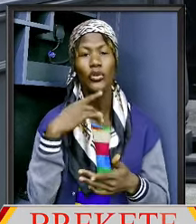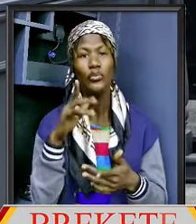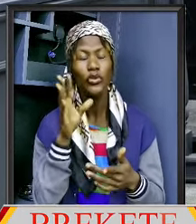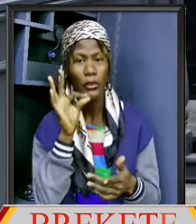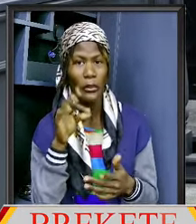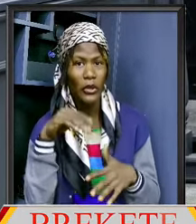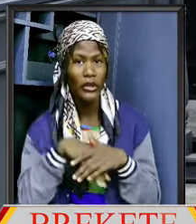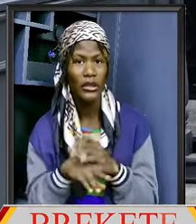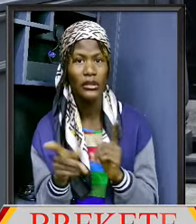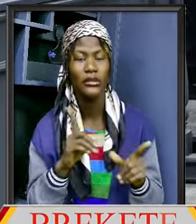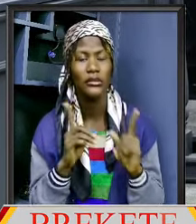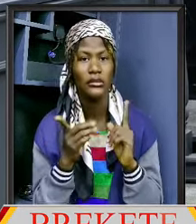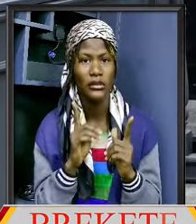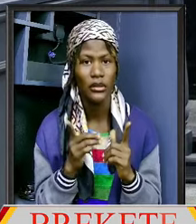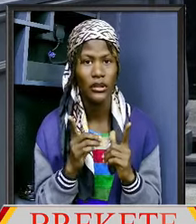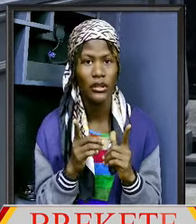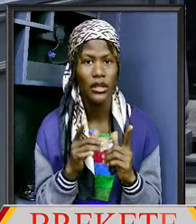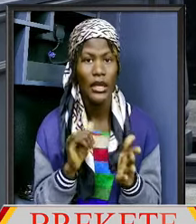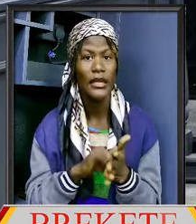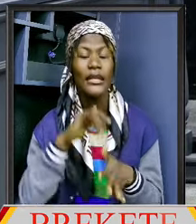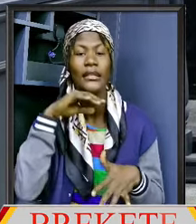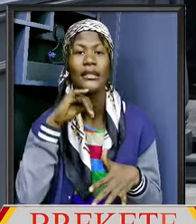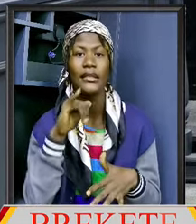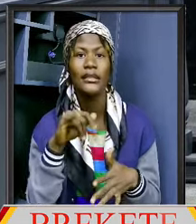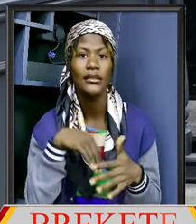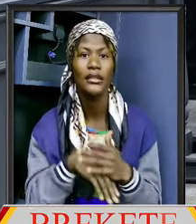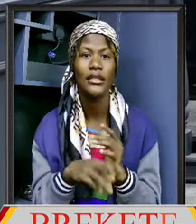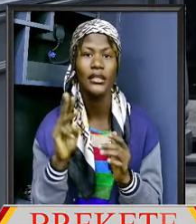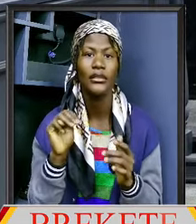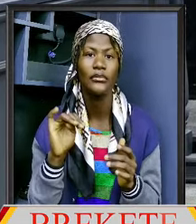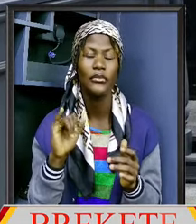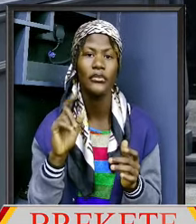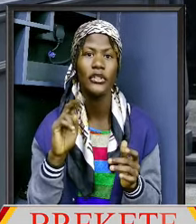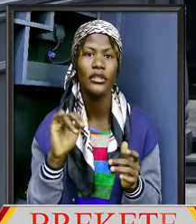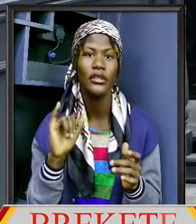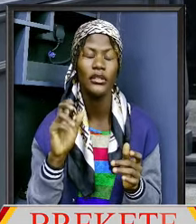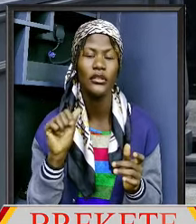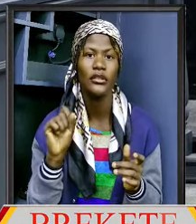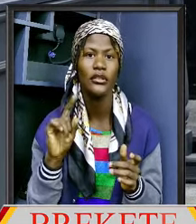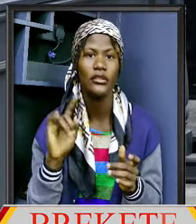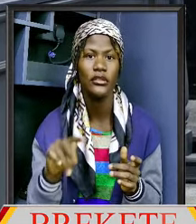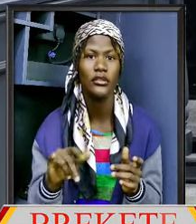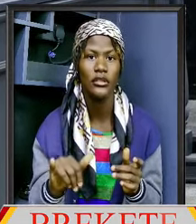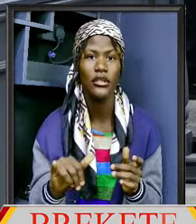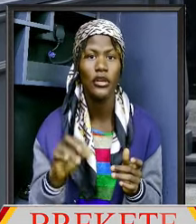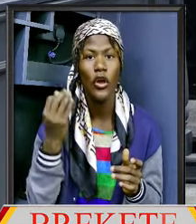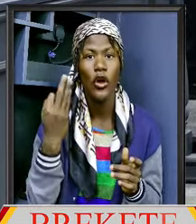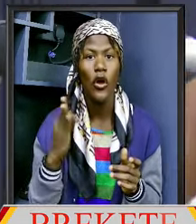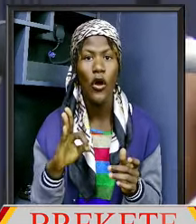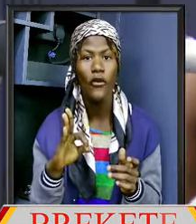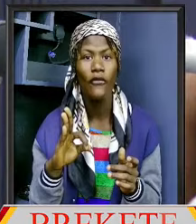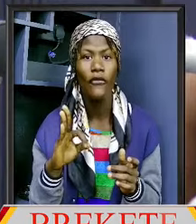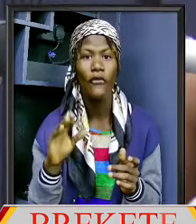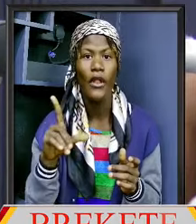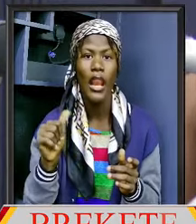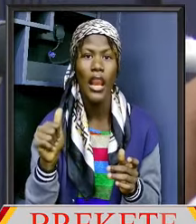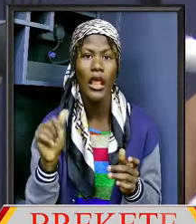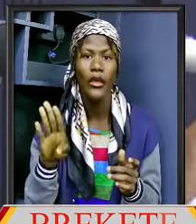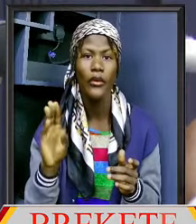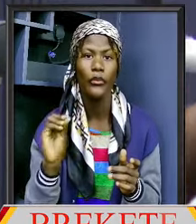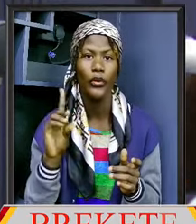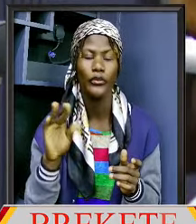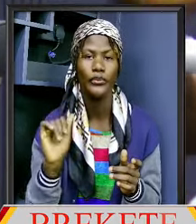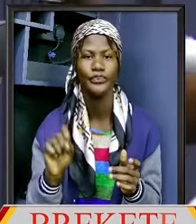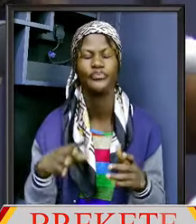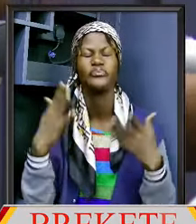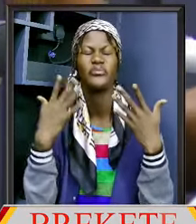his name? Waiting for Ministry of Labor, what we appreciate specially. But I don't know her